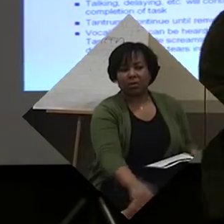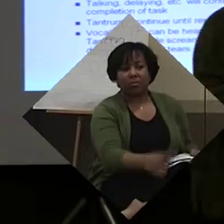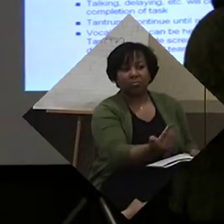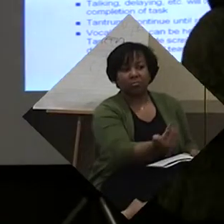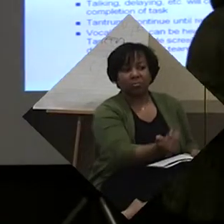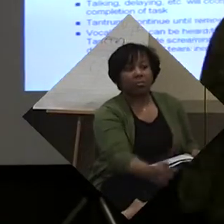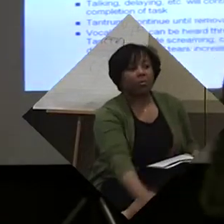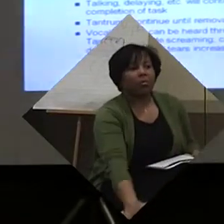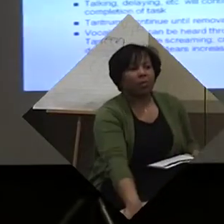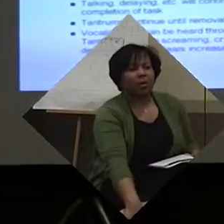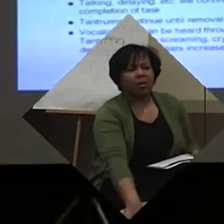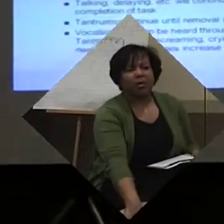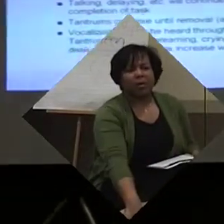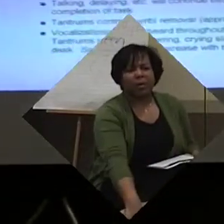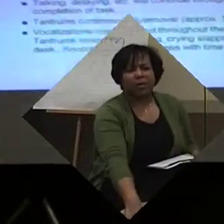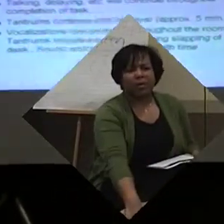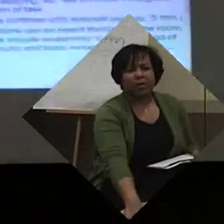Yes?